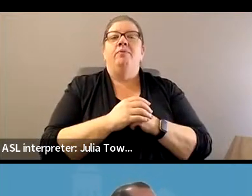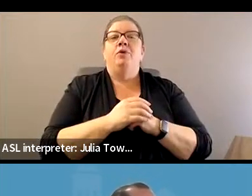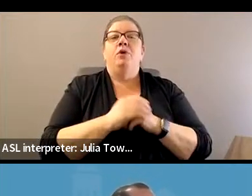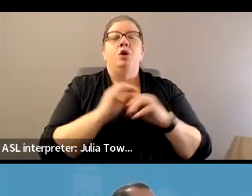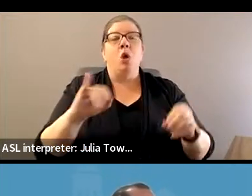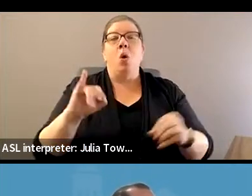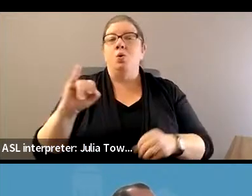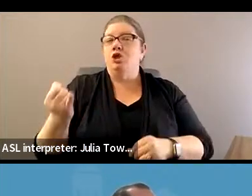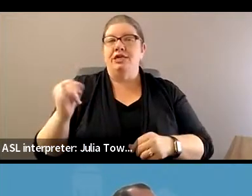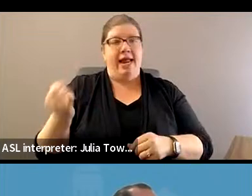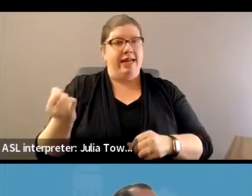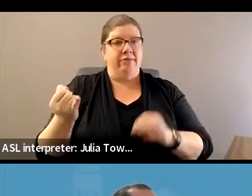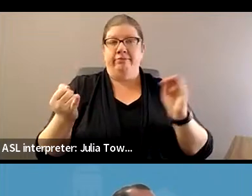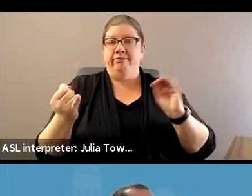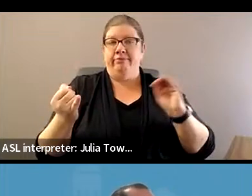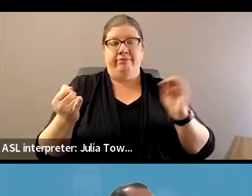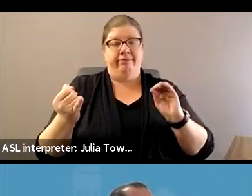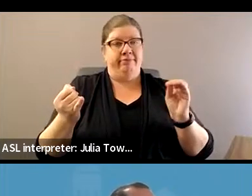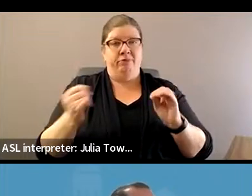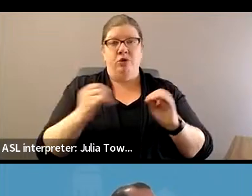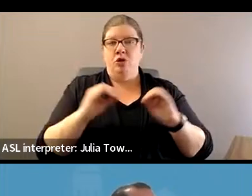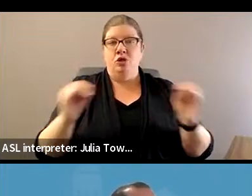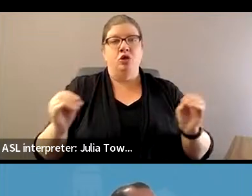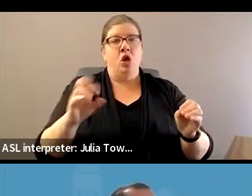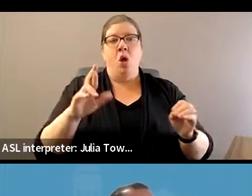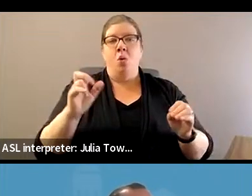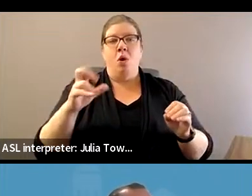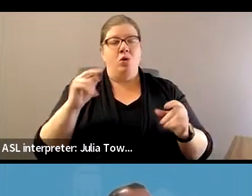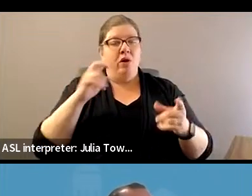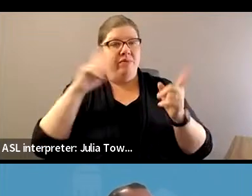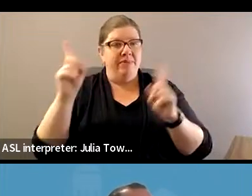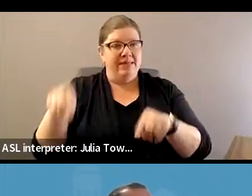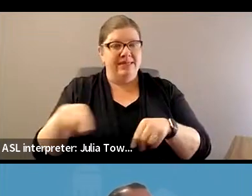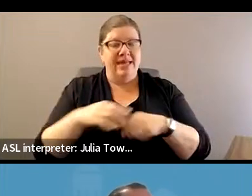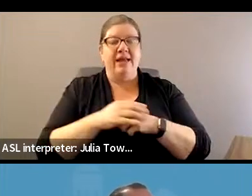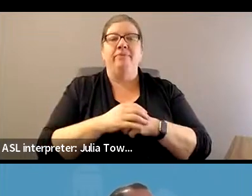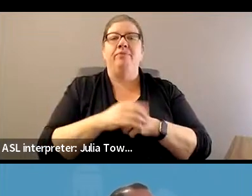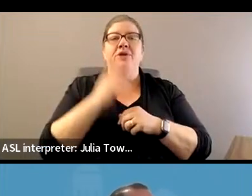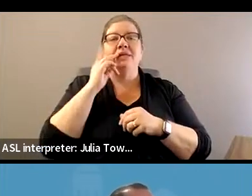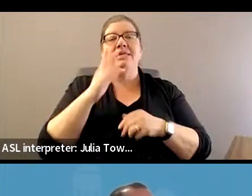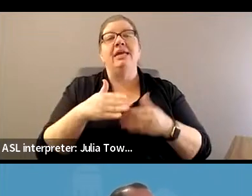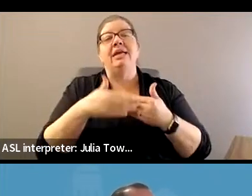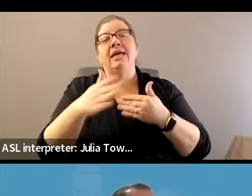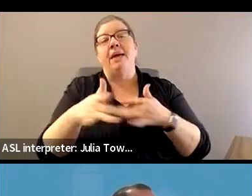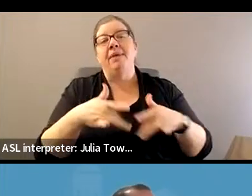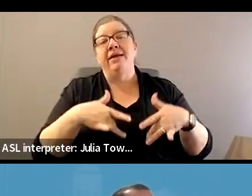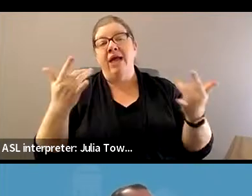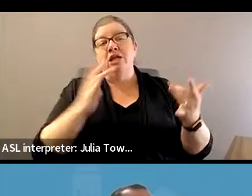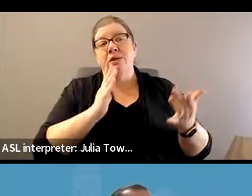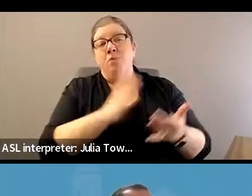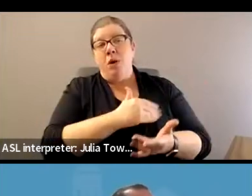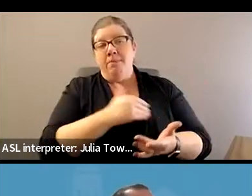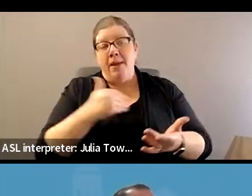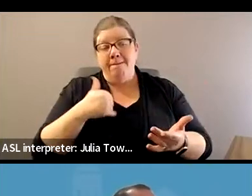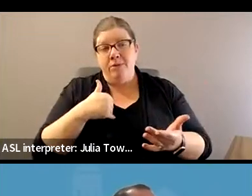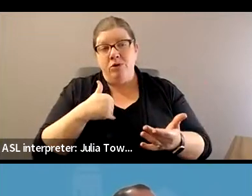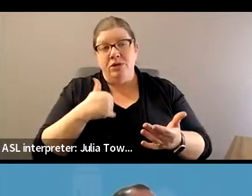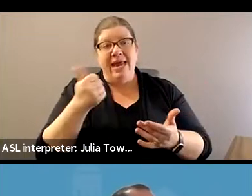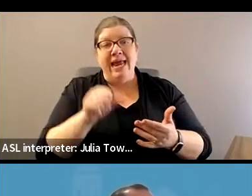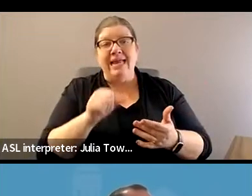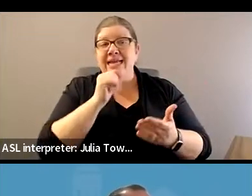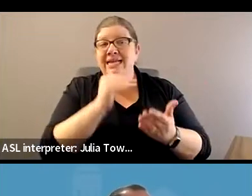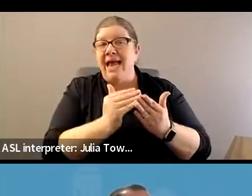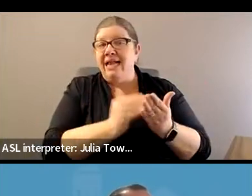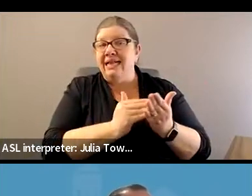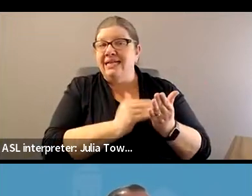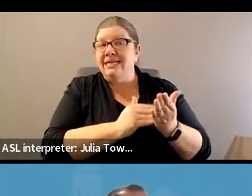item J with regards to that. We had no return from the consent. And you see the coming events board members that are coming. Are there any that are not listed